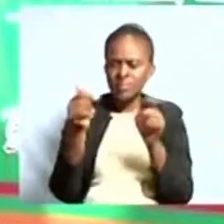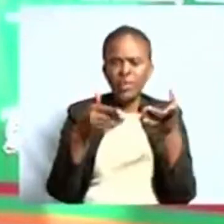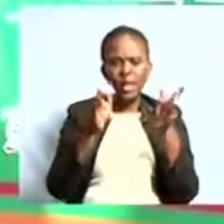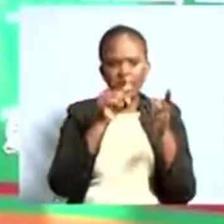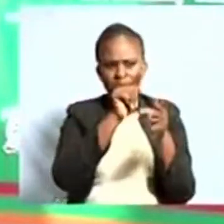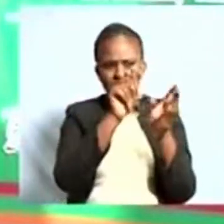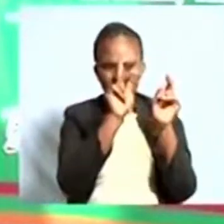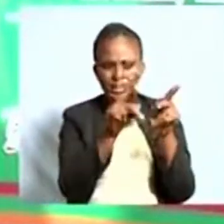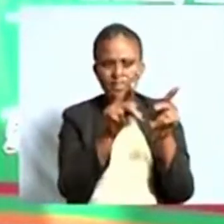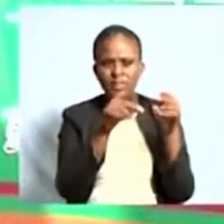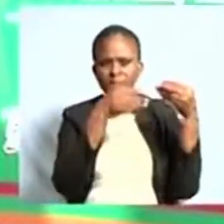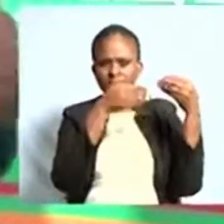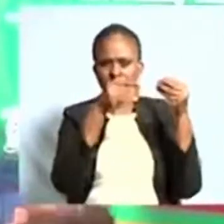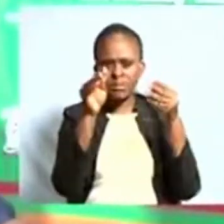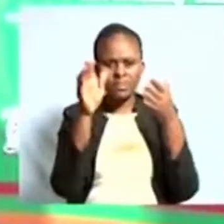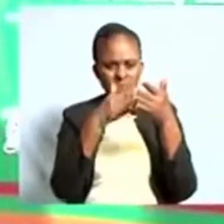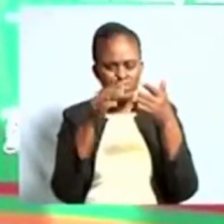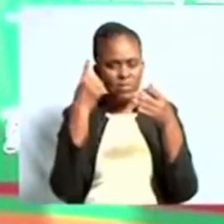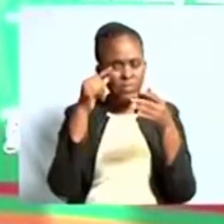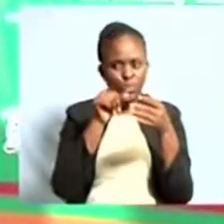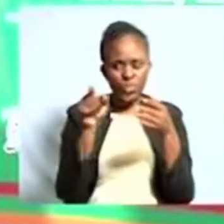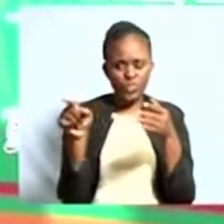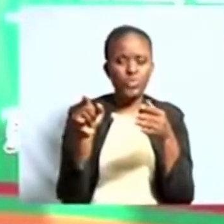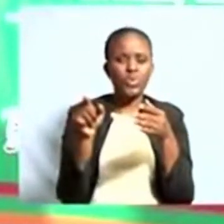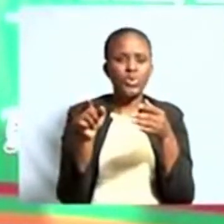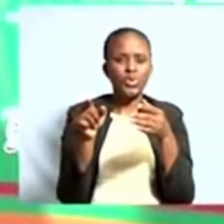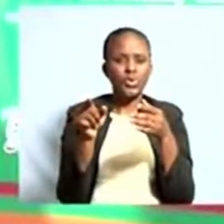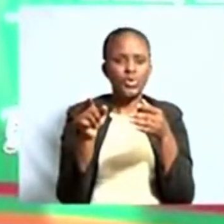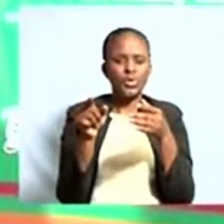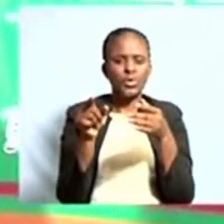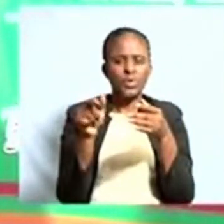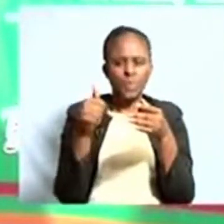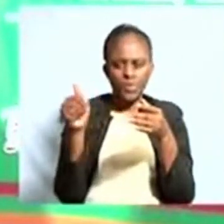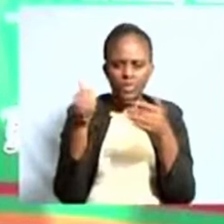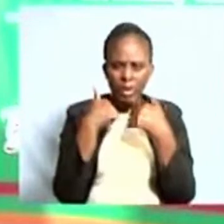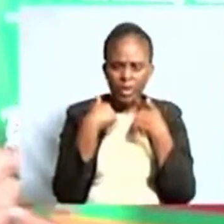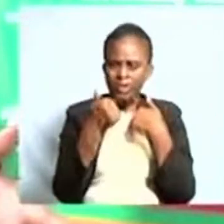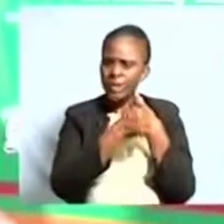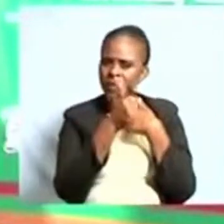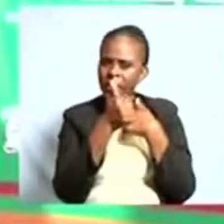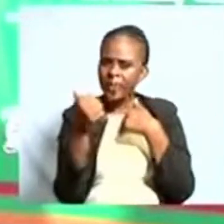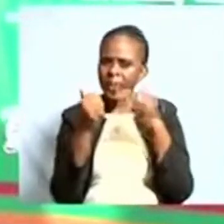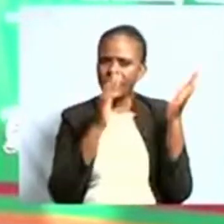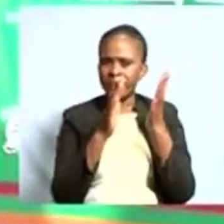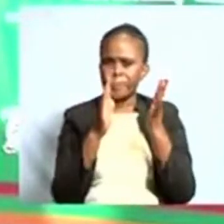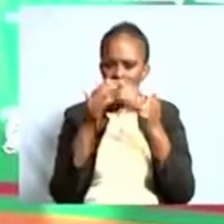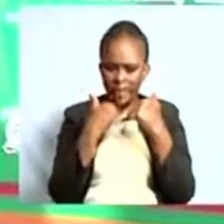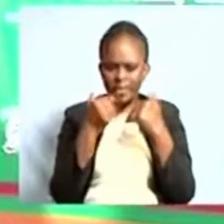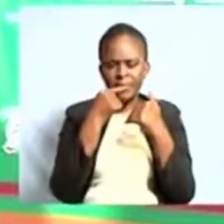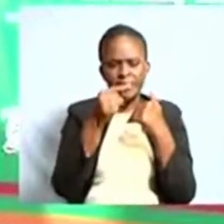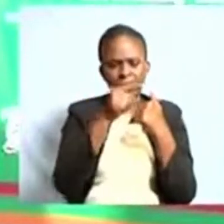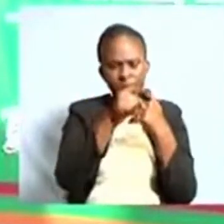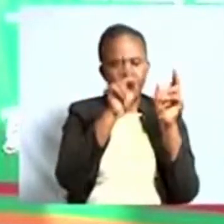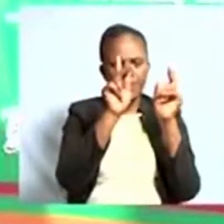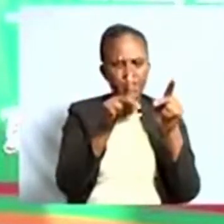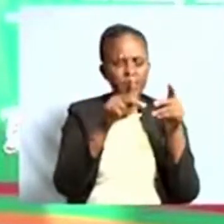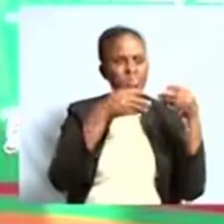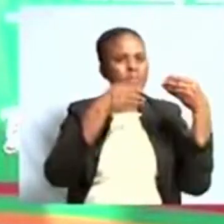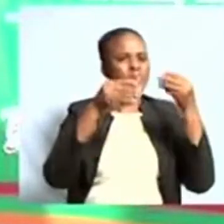person to sell music on your behalf? Do you have any arrangements to say this person should be